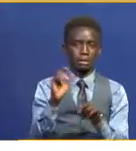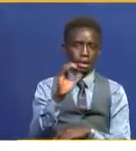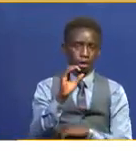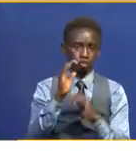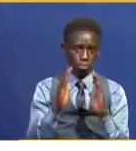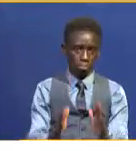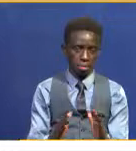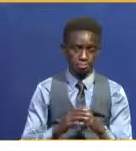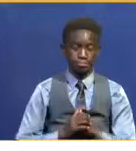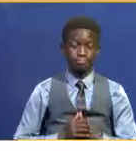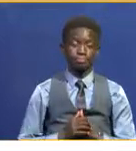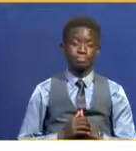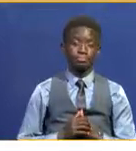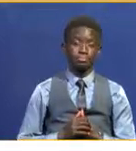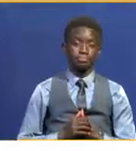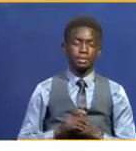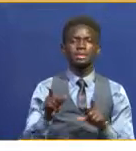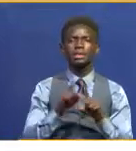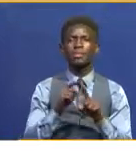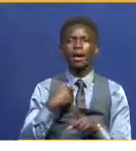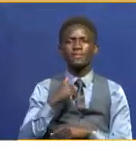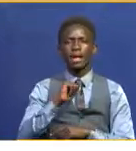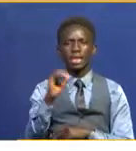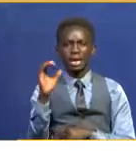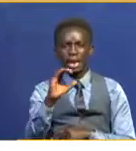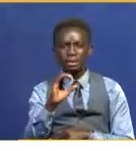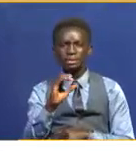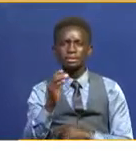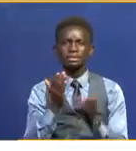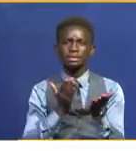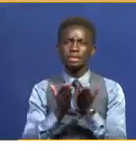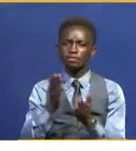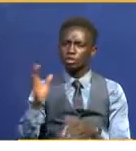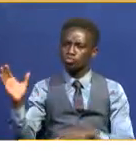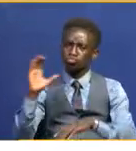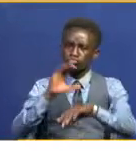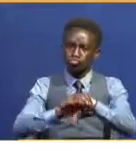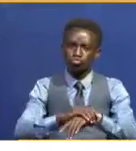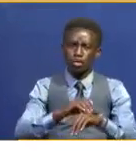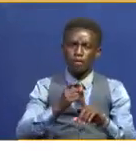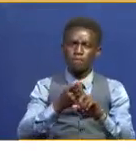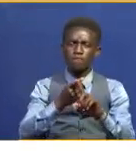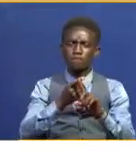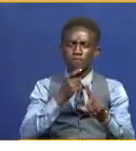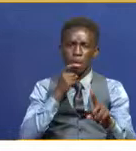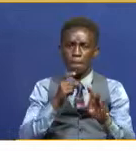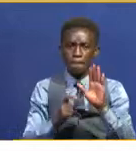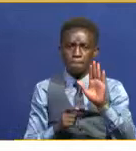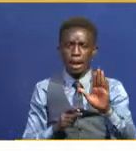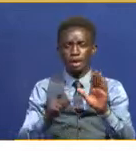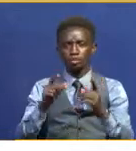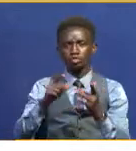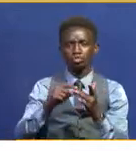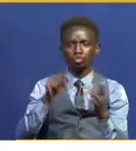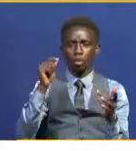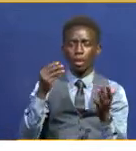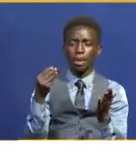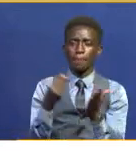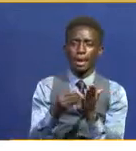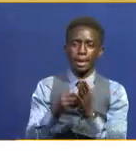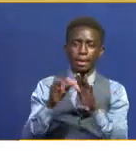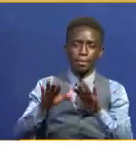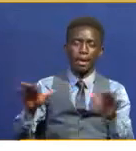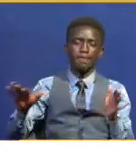there would be also the client service that you actually do receive from your chosen money market fund. For instance,